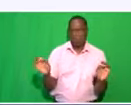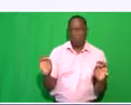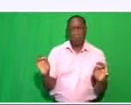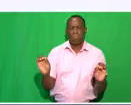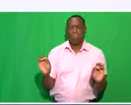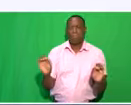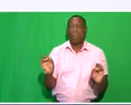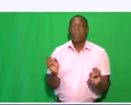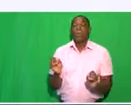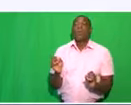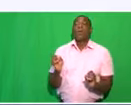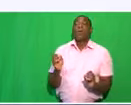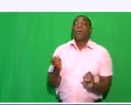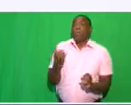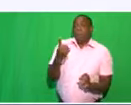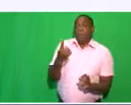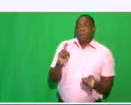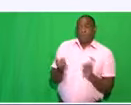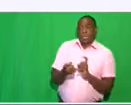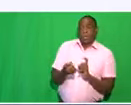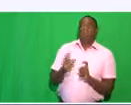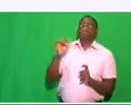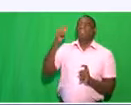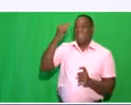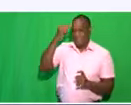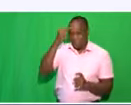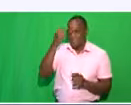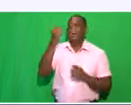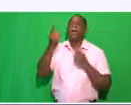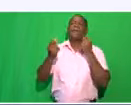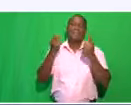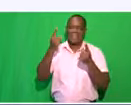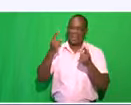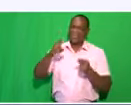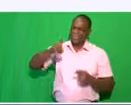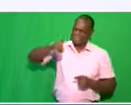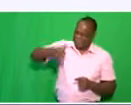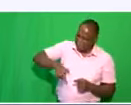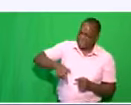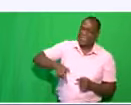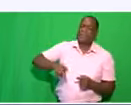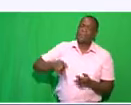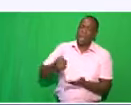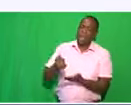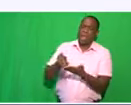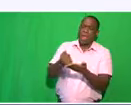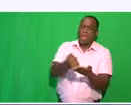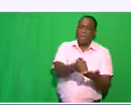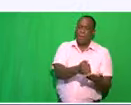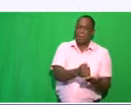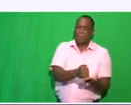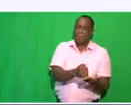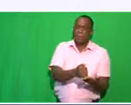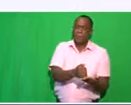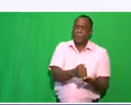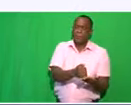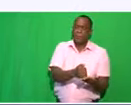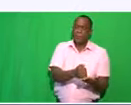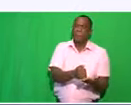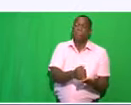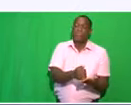except that the government recognized the need to assist in terms